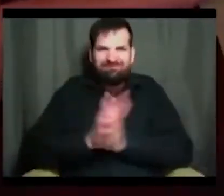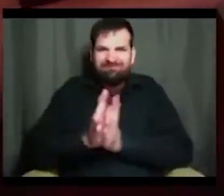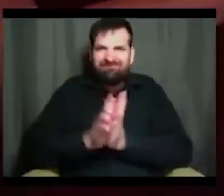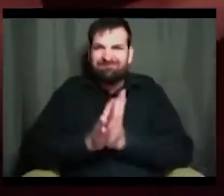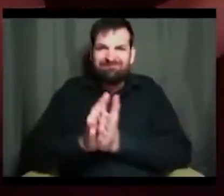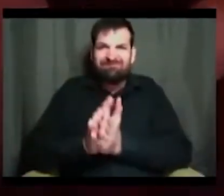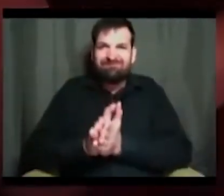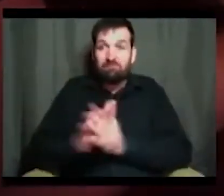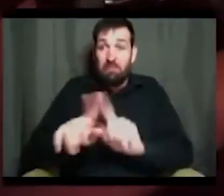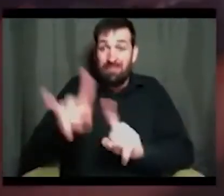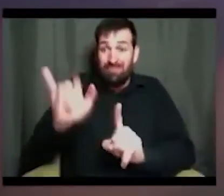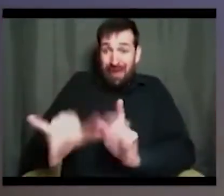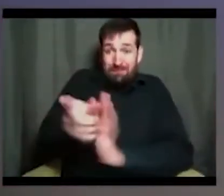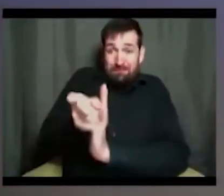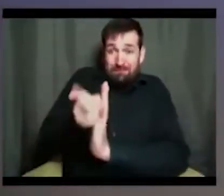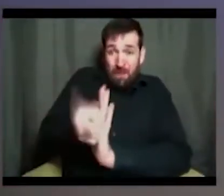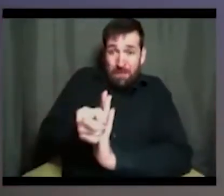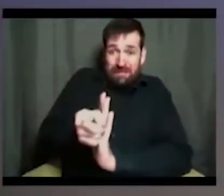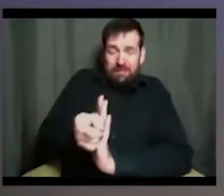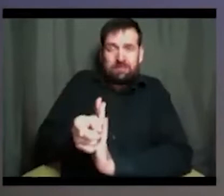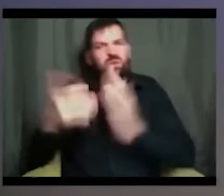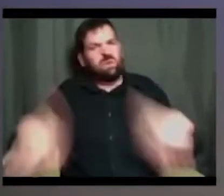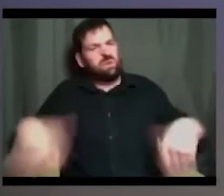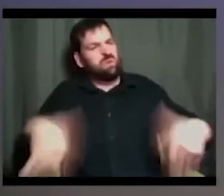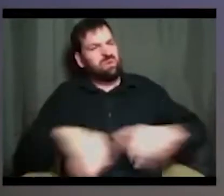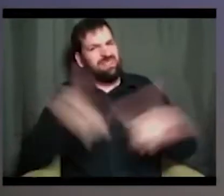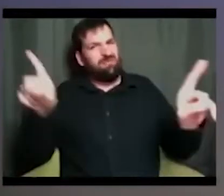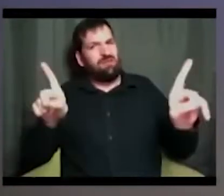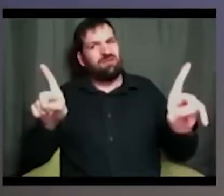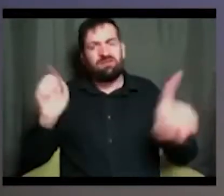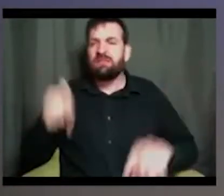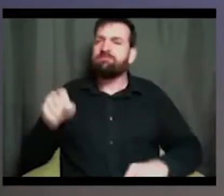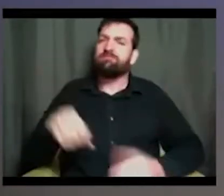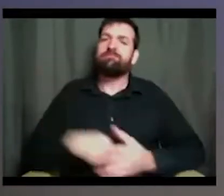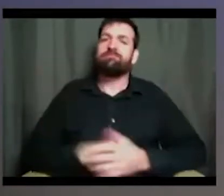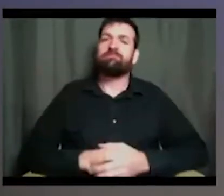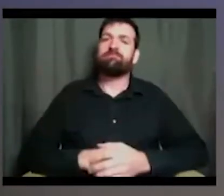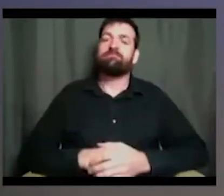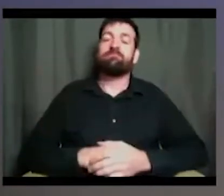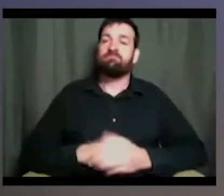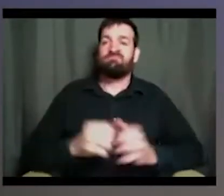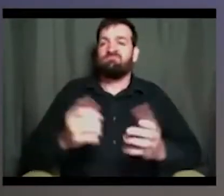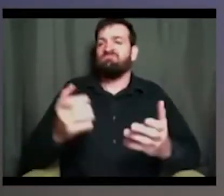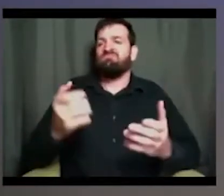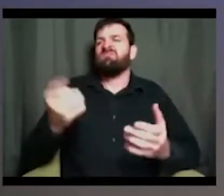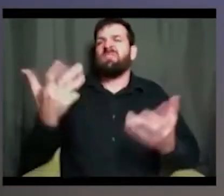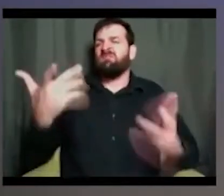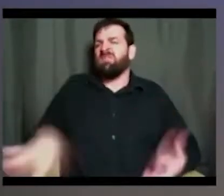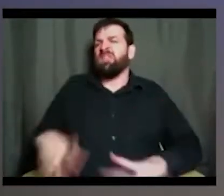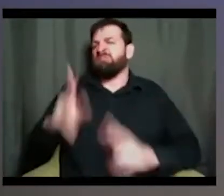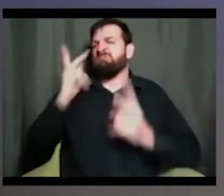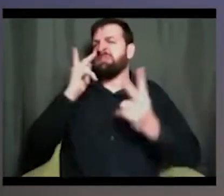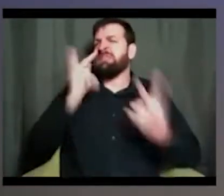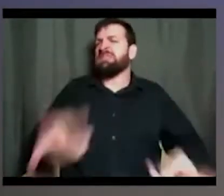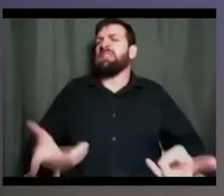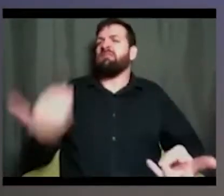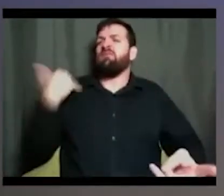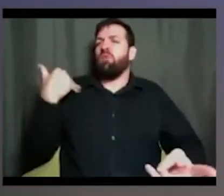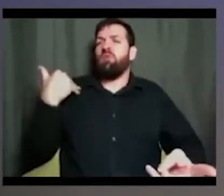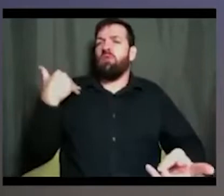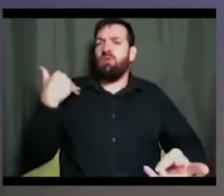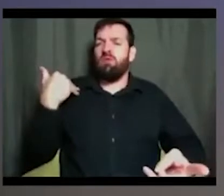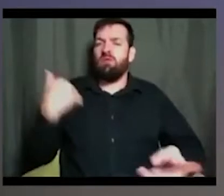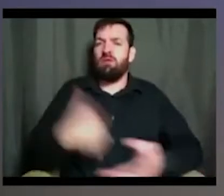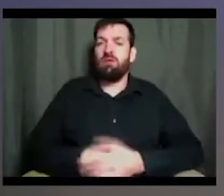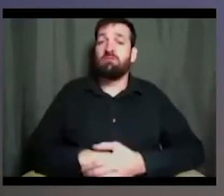hard sometimes. Two different, those are worlds apart. Absolutely. And so everyone has seen this, no doubt about it, and it'll be something that we'll continue